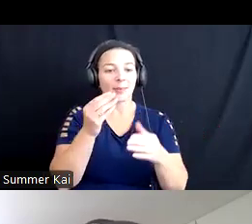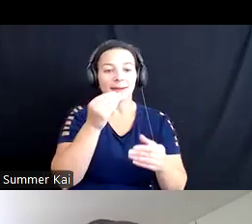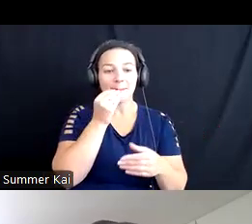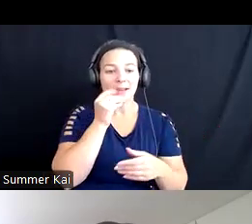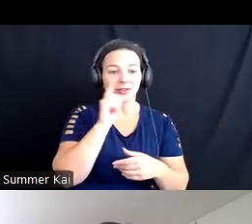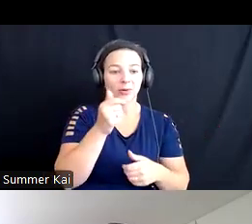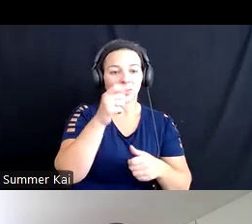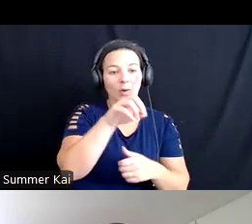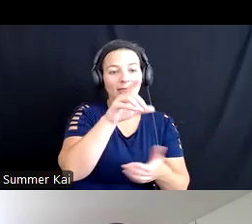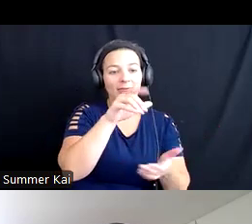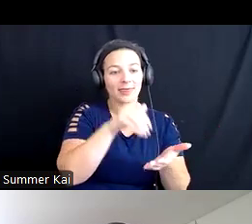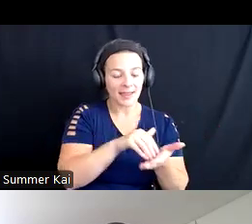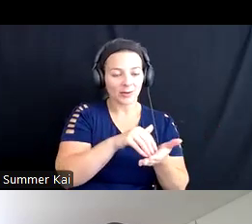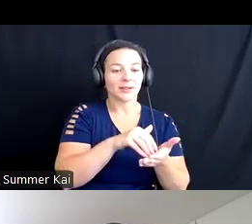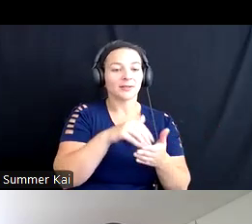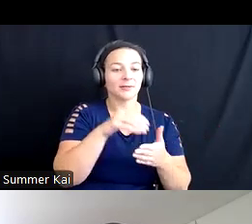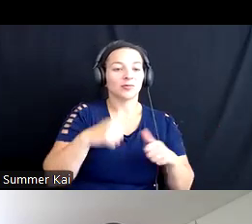older.